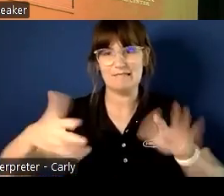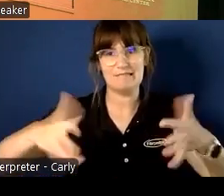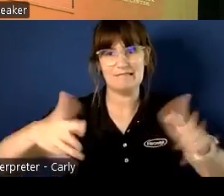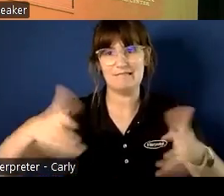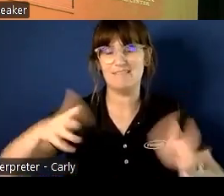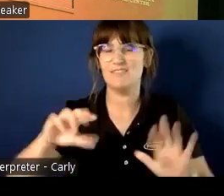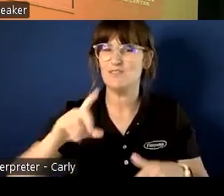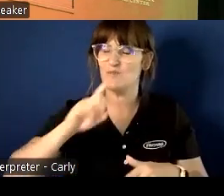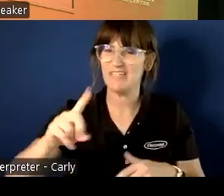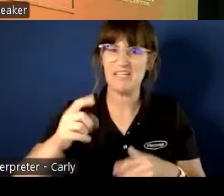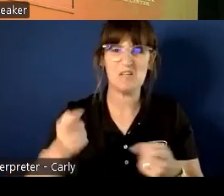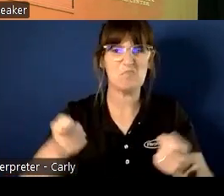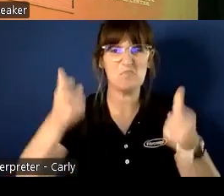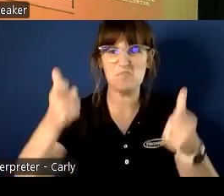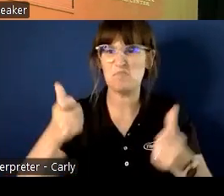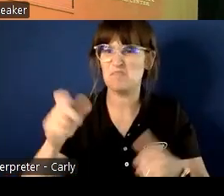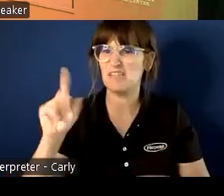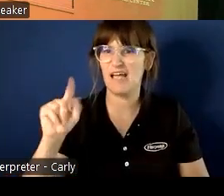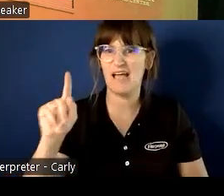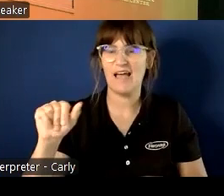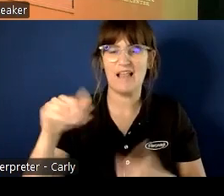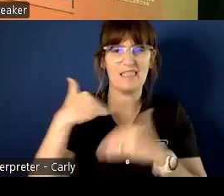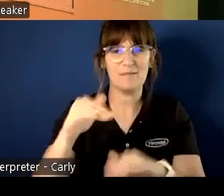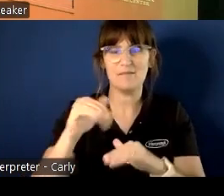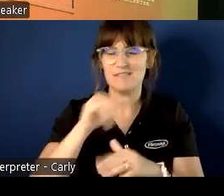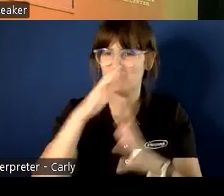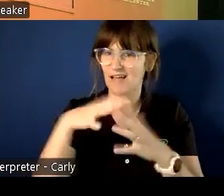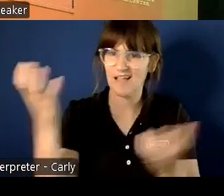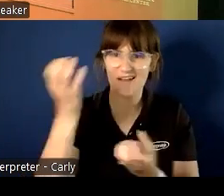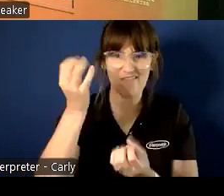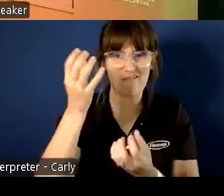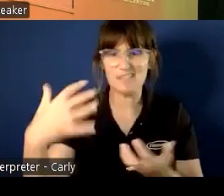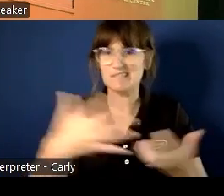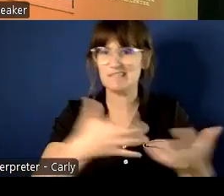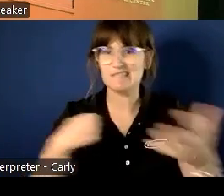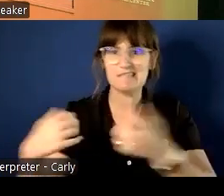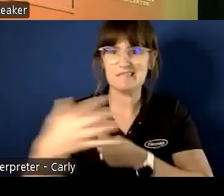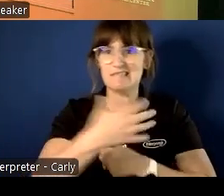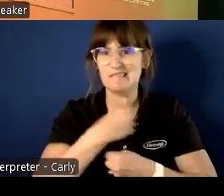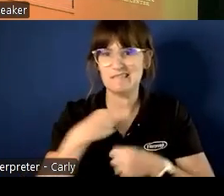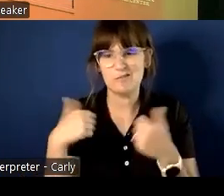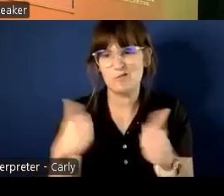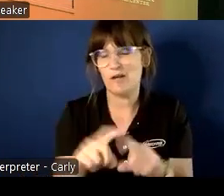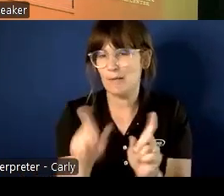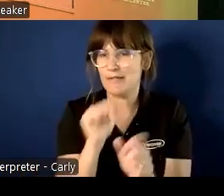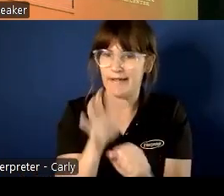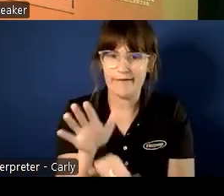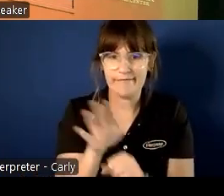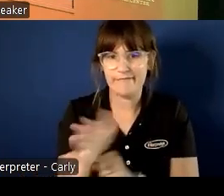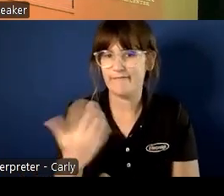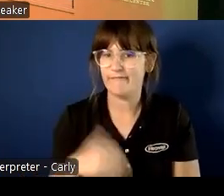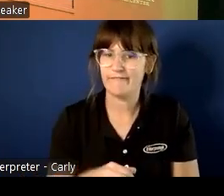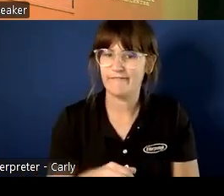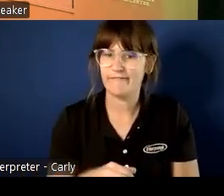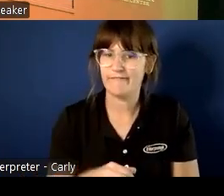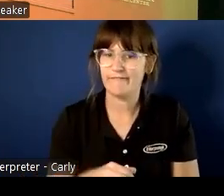sparse. So just limiting these patients, the samples, to these inclusion criteria